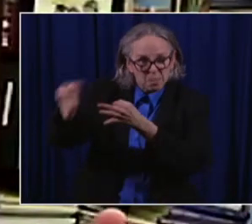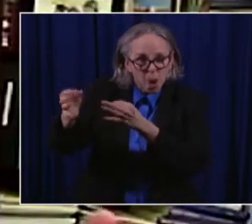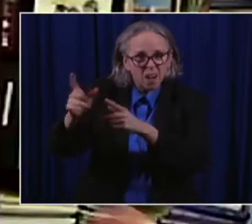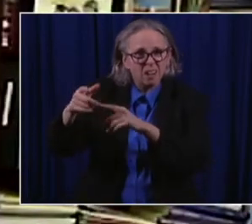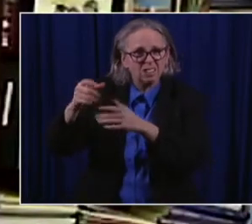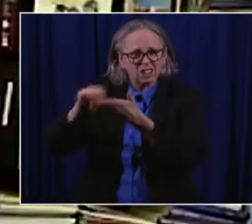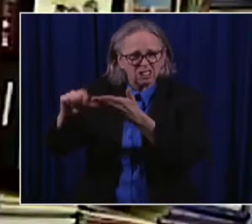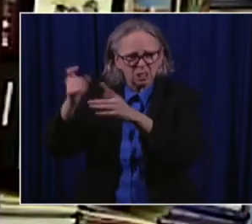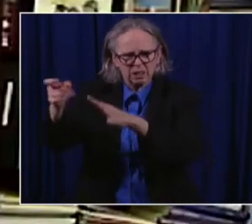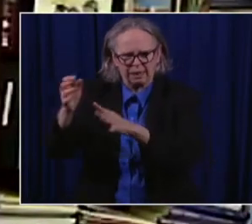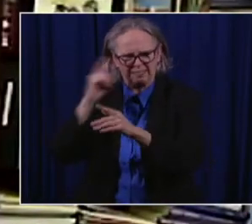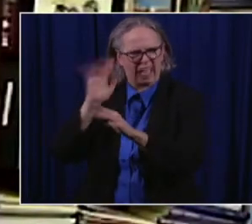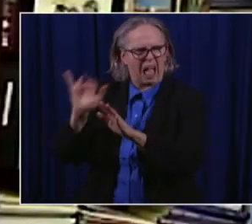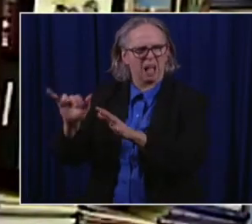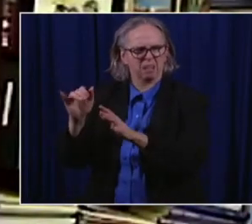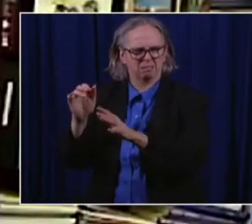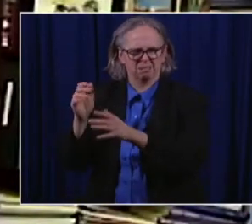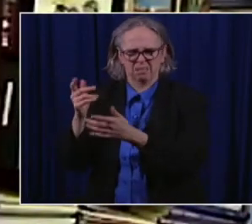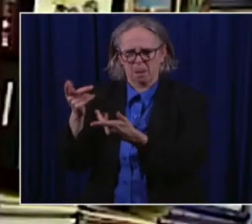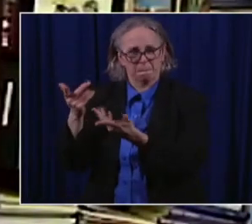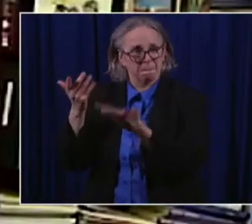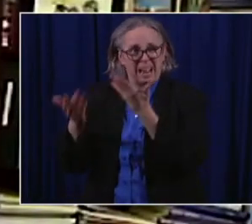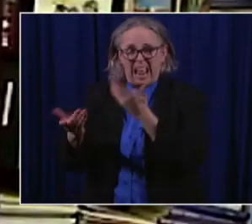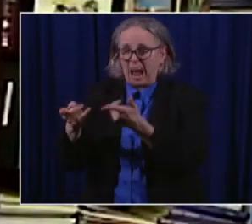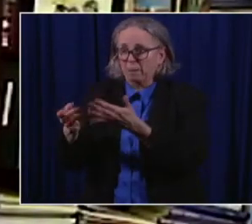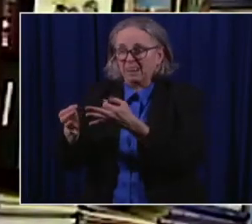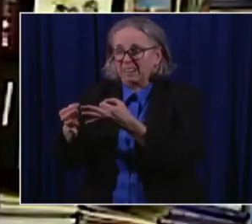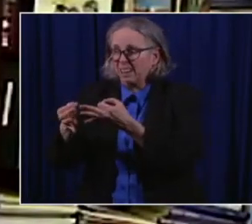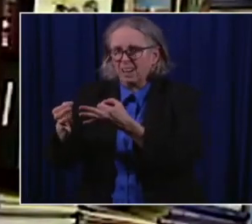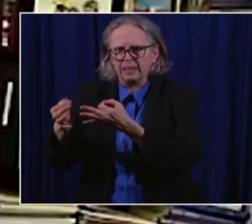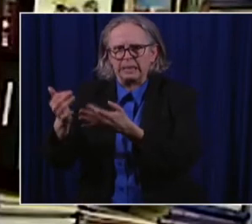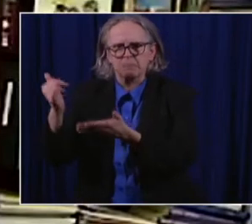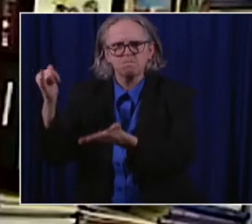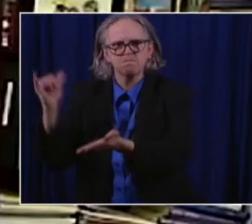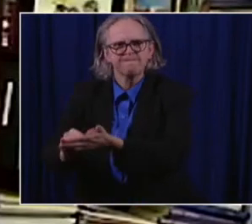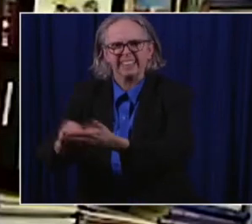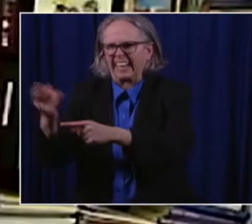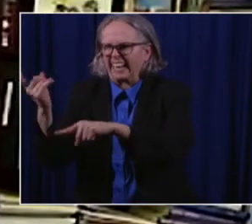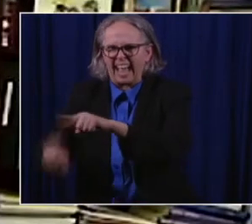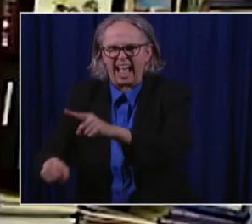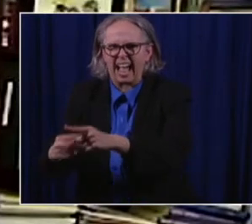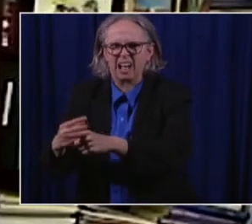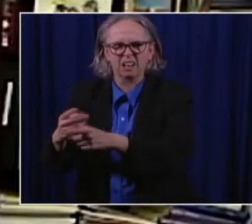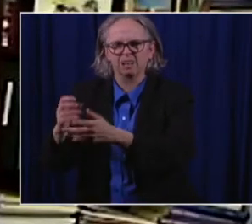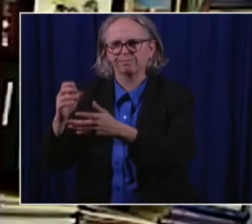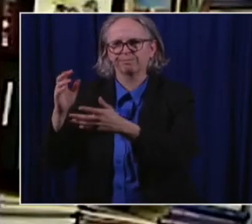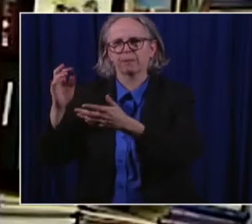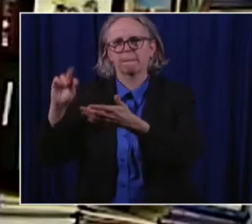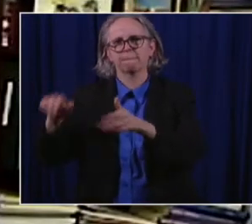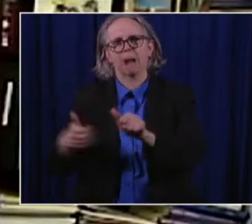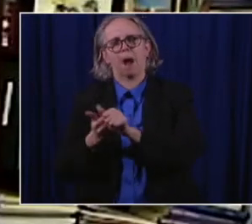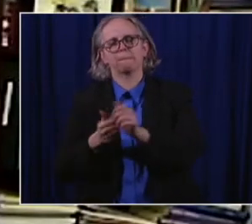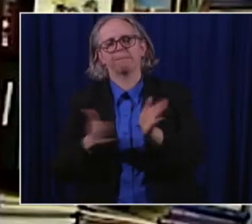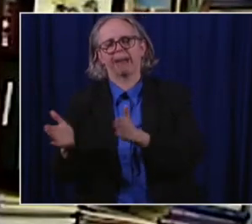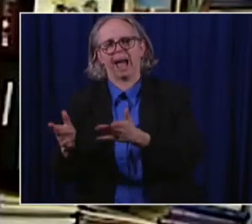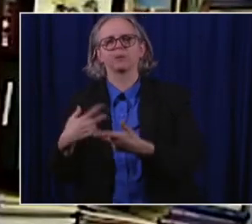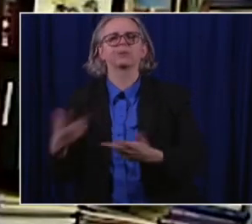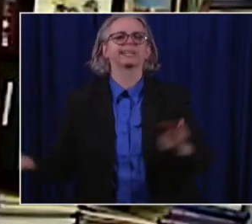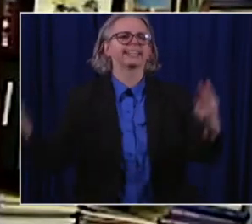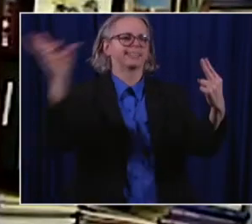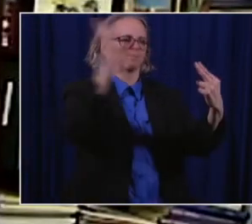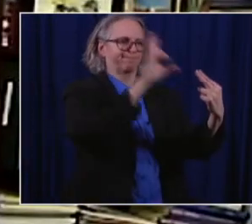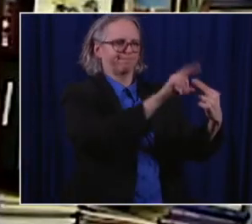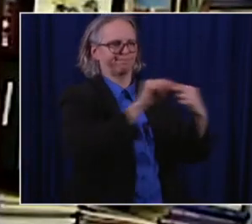will fill up all of their on-site capacity, and that plan would be there in a 7 to 14-day period. We would be able to open the Greater